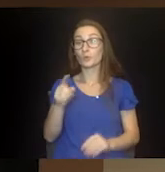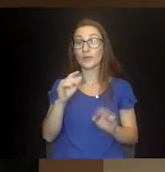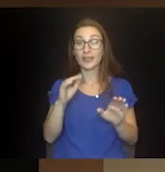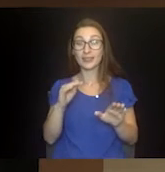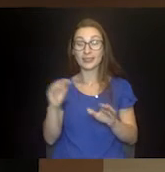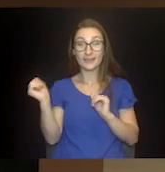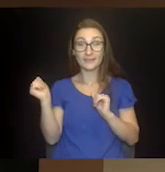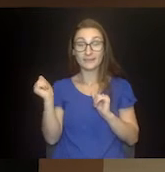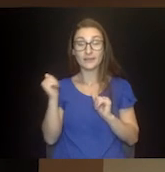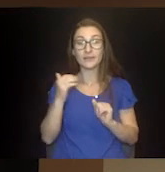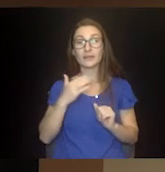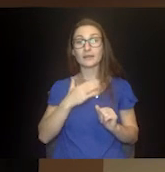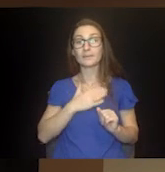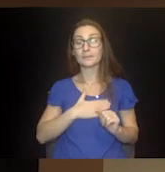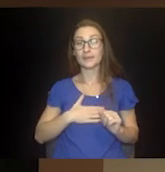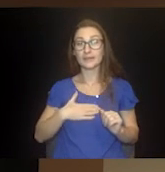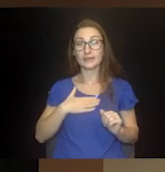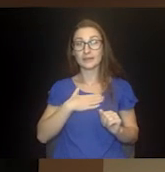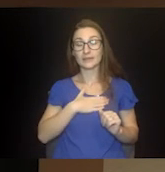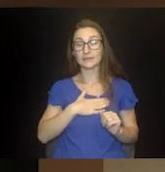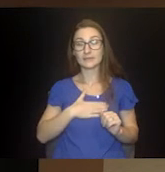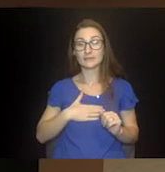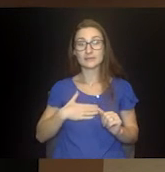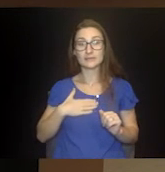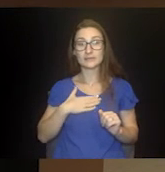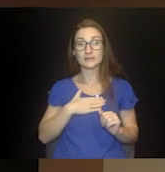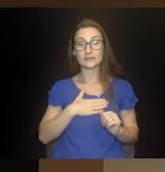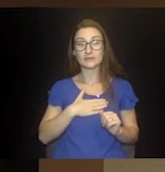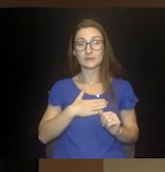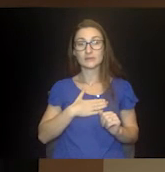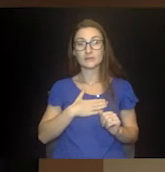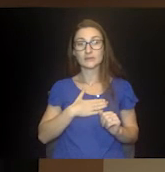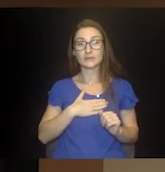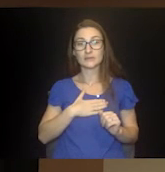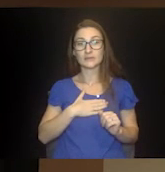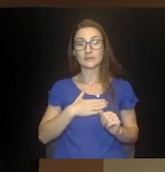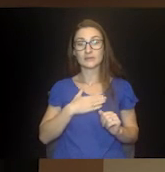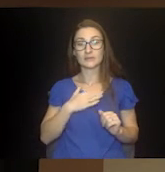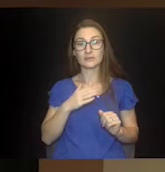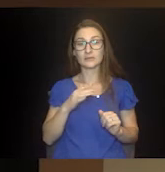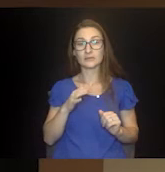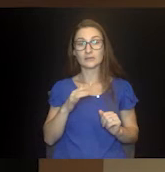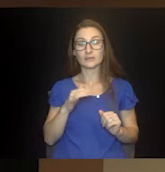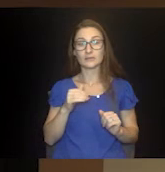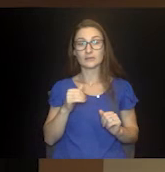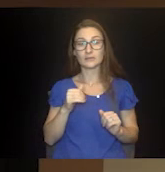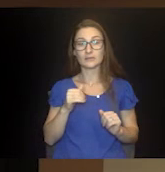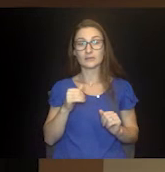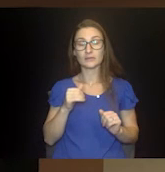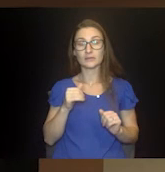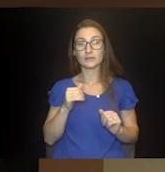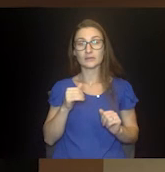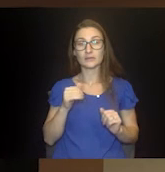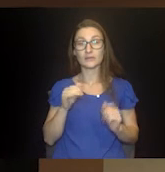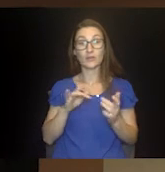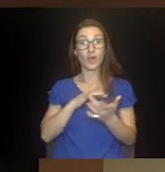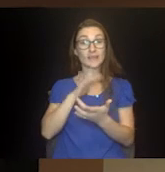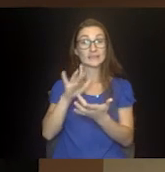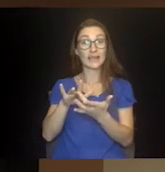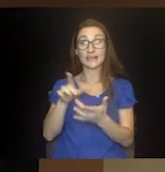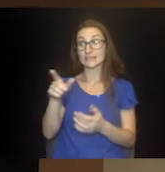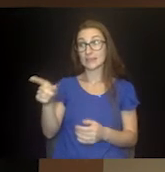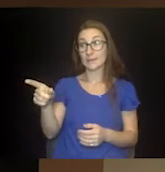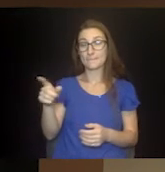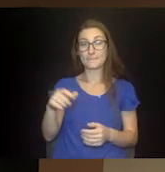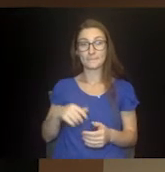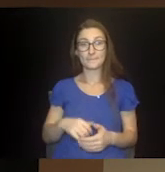Before everybody leave, then just please attack Shizzy. Of course, George. Please attack